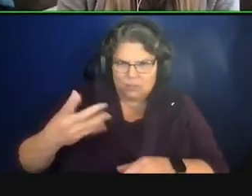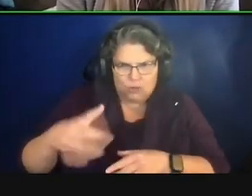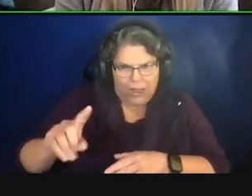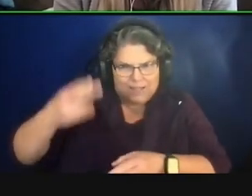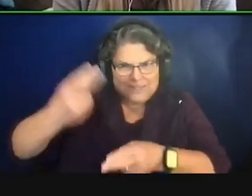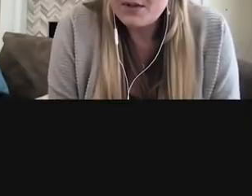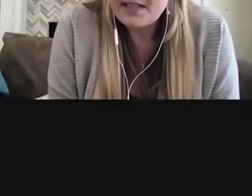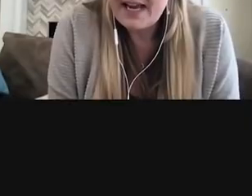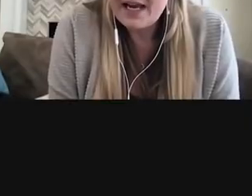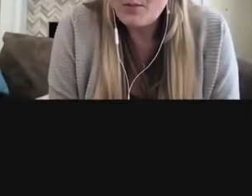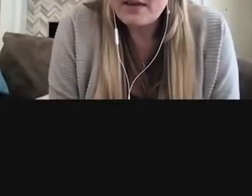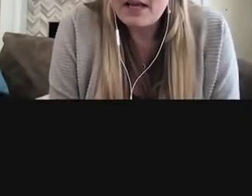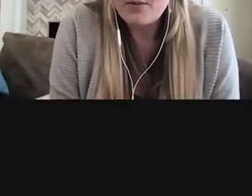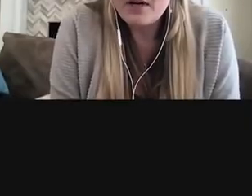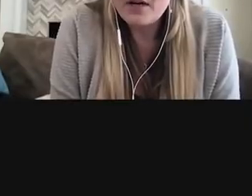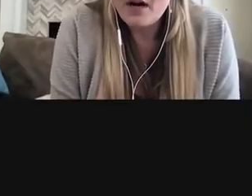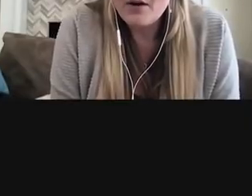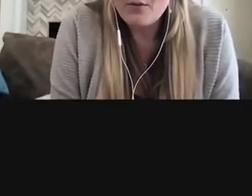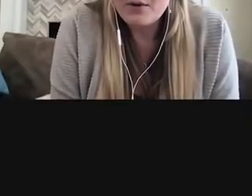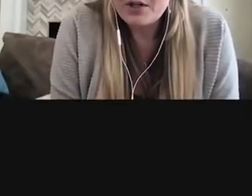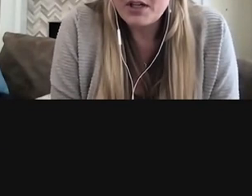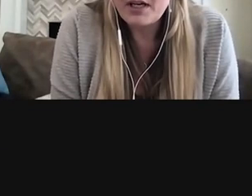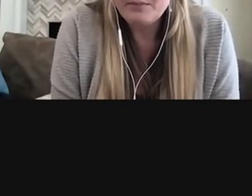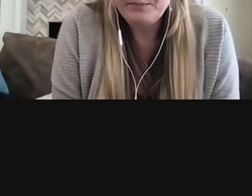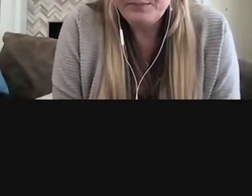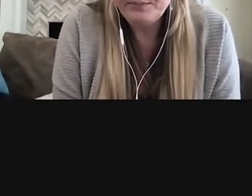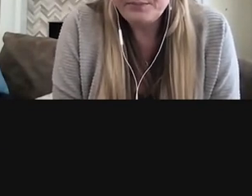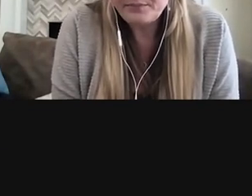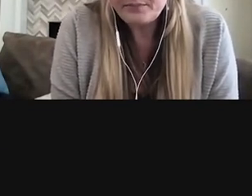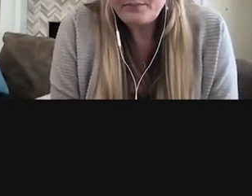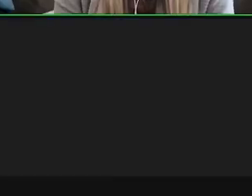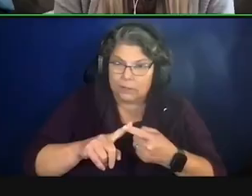It's always going to say when they were originally,